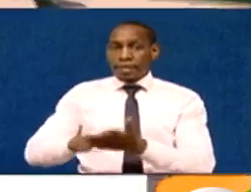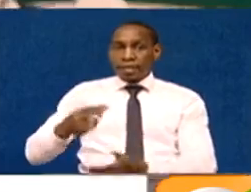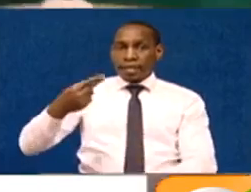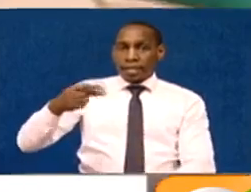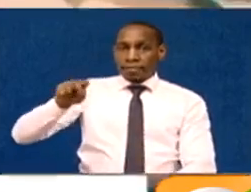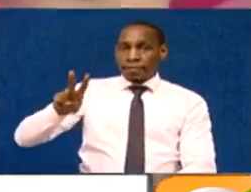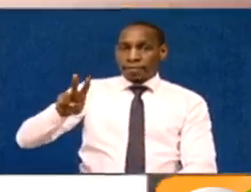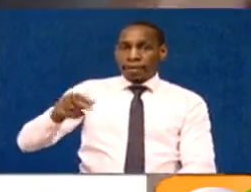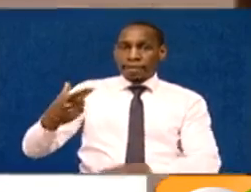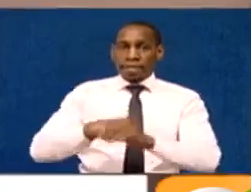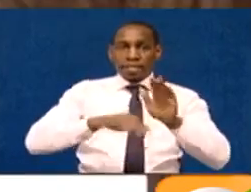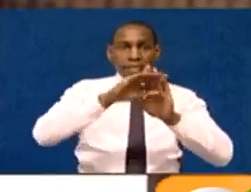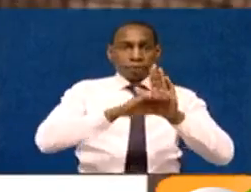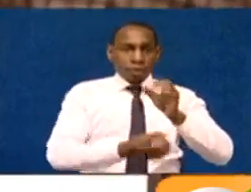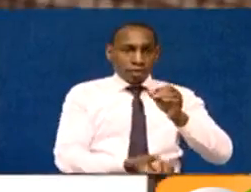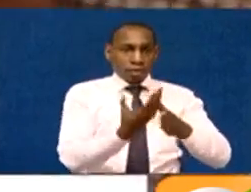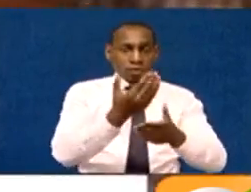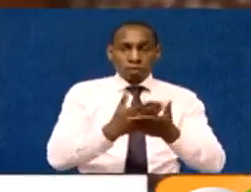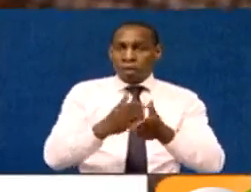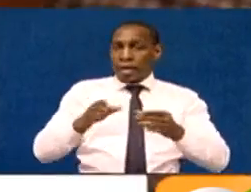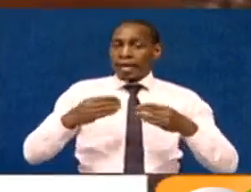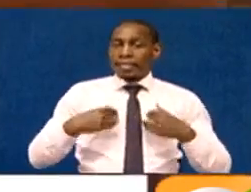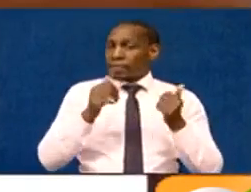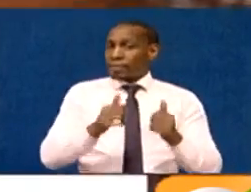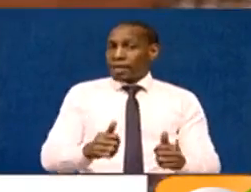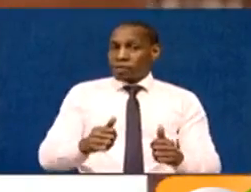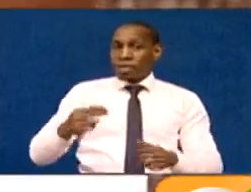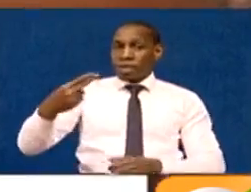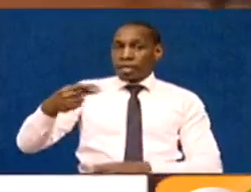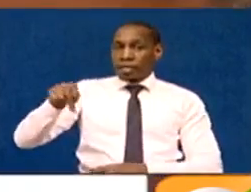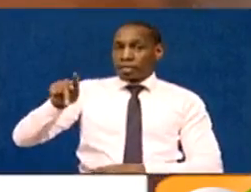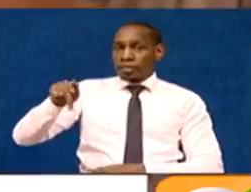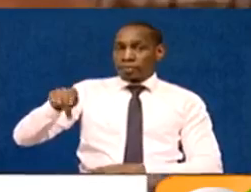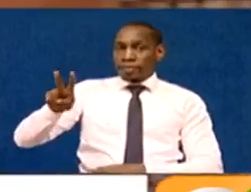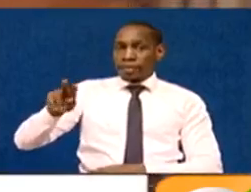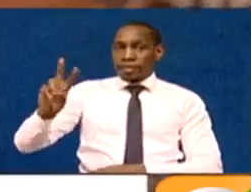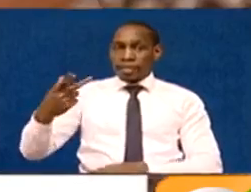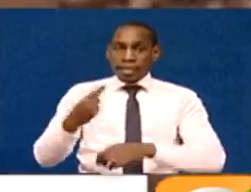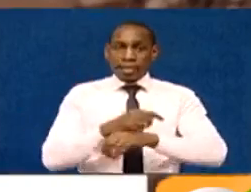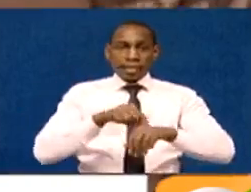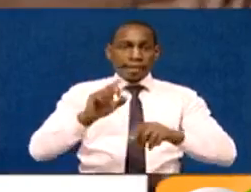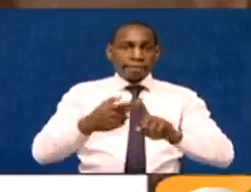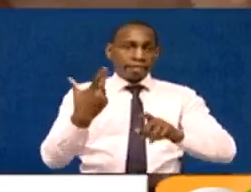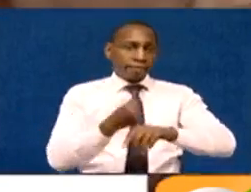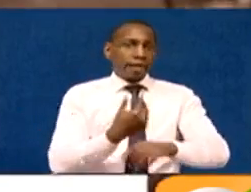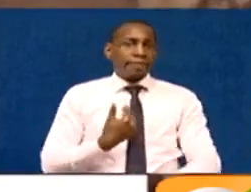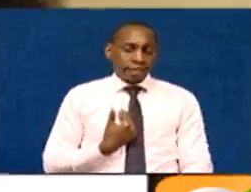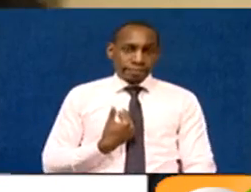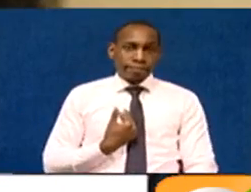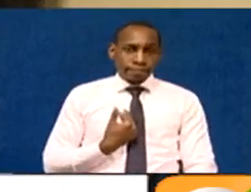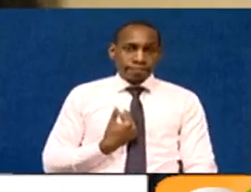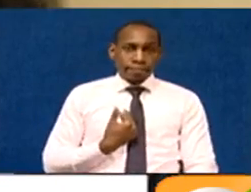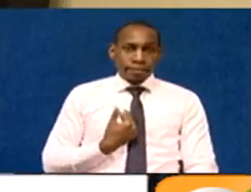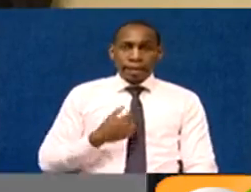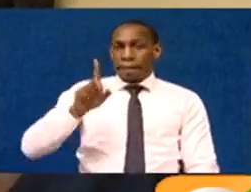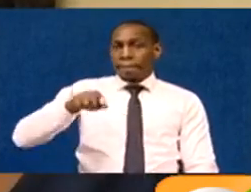HPV vaccine program rollout has, however, seen a low uptick of the second HPV dose. When you get only one dose, it means then